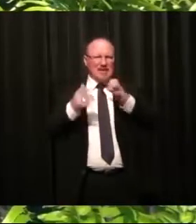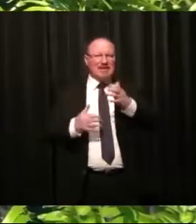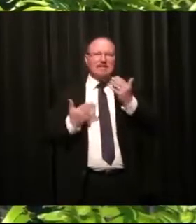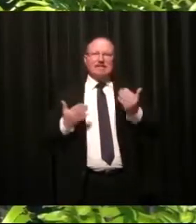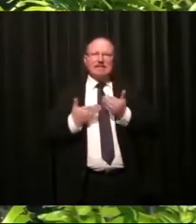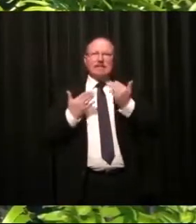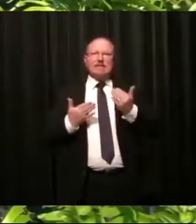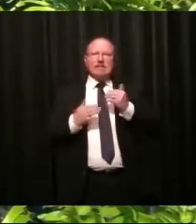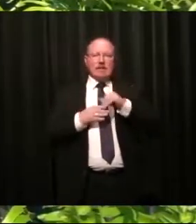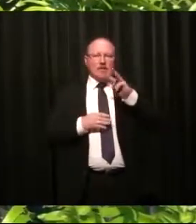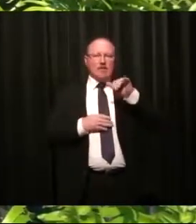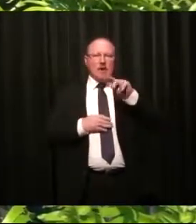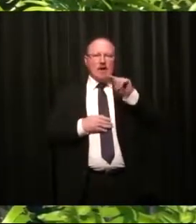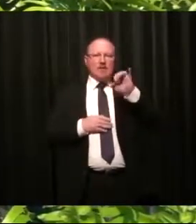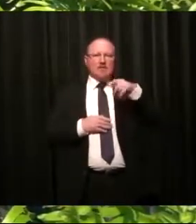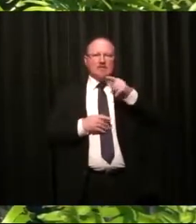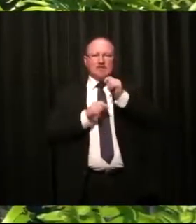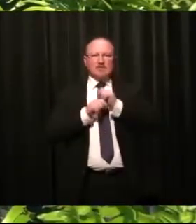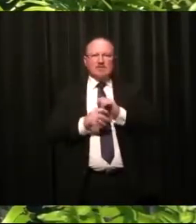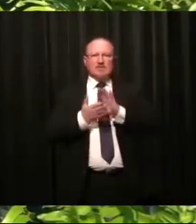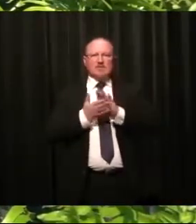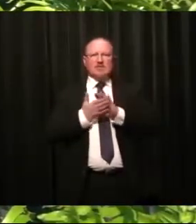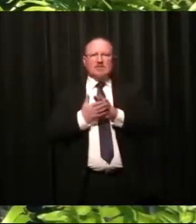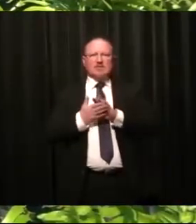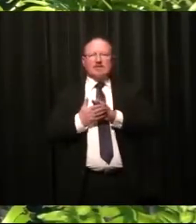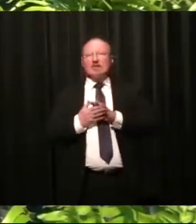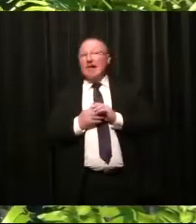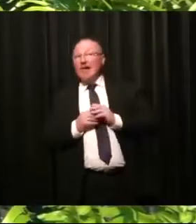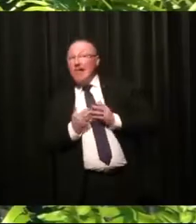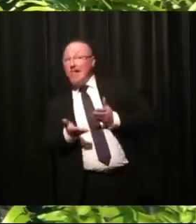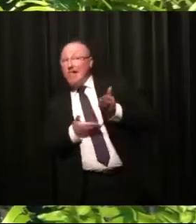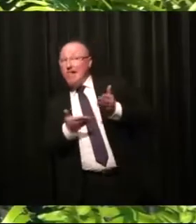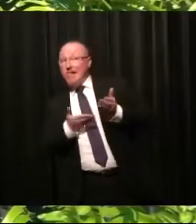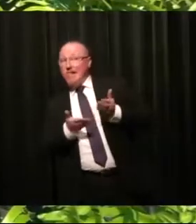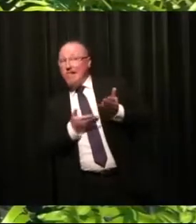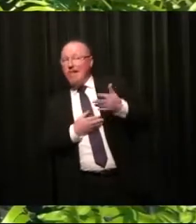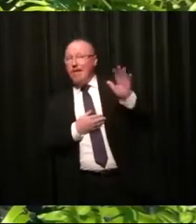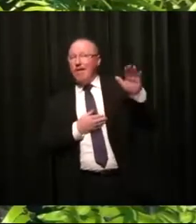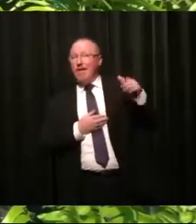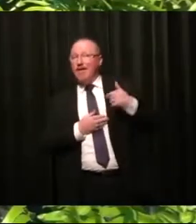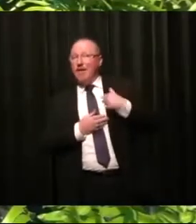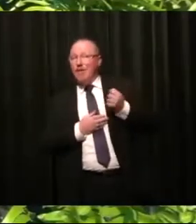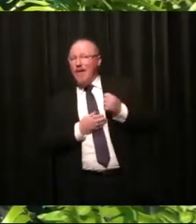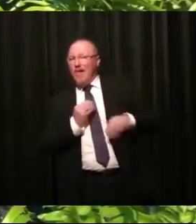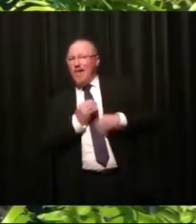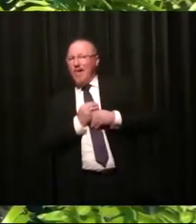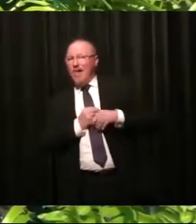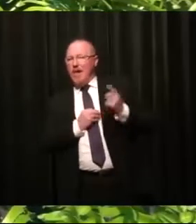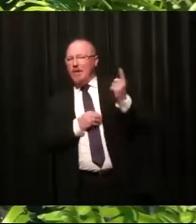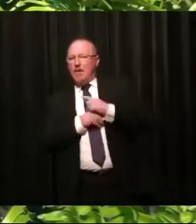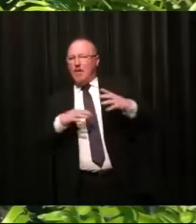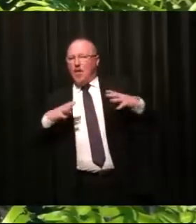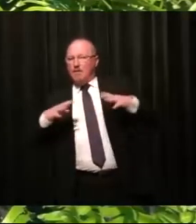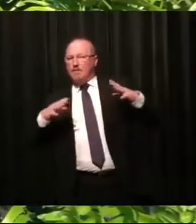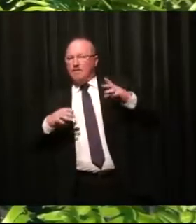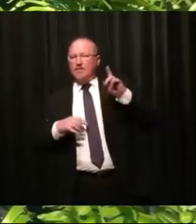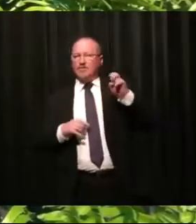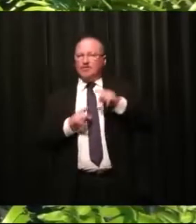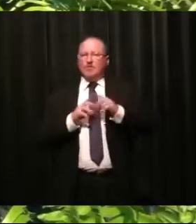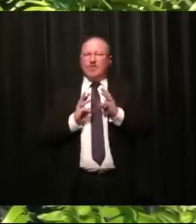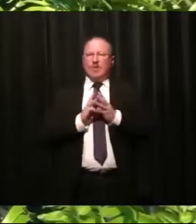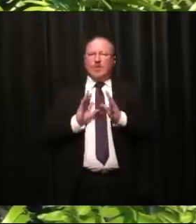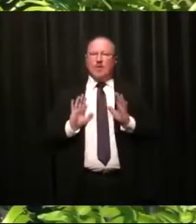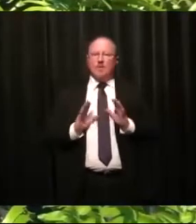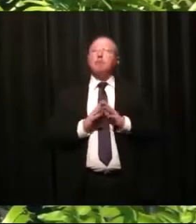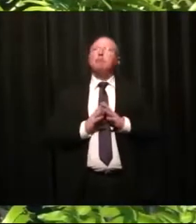of your classmates here in Wayne Township Traditional Schools were lobbying through social media for an extra day off